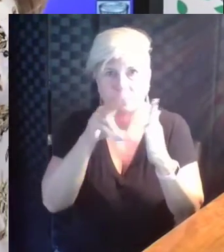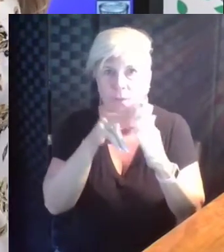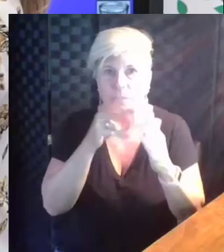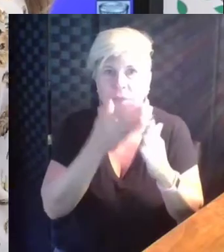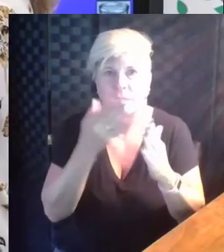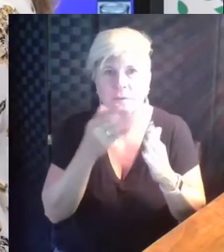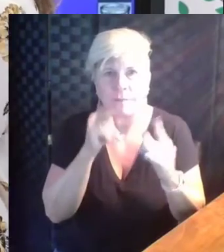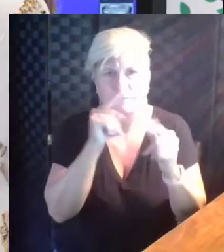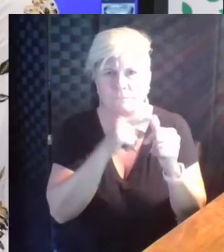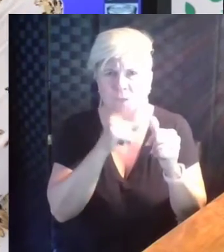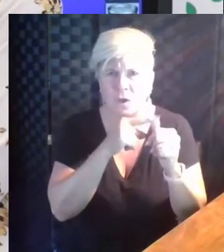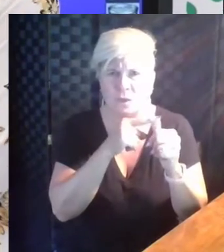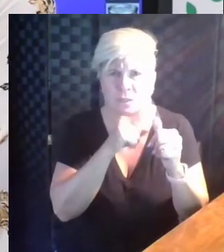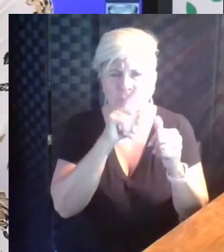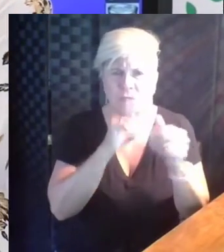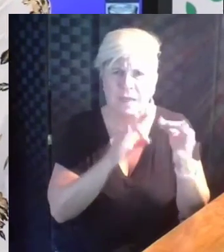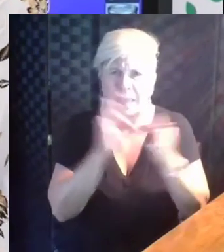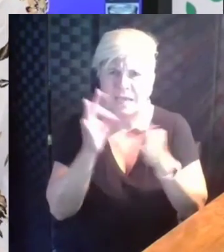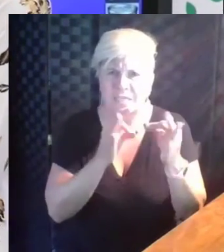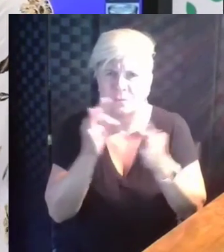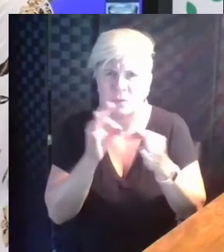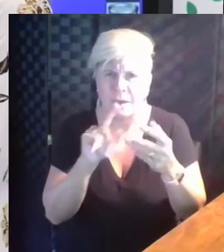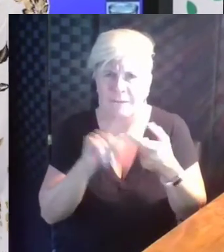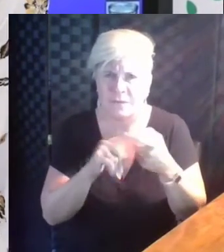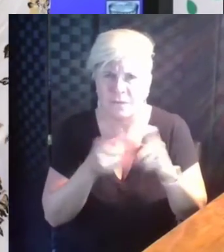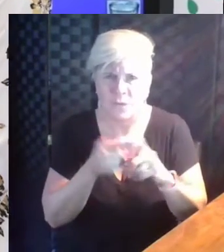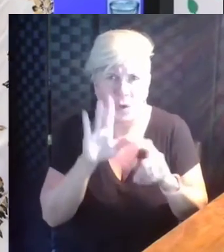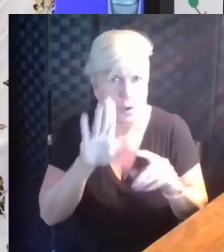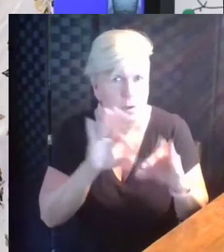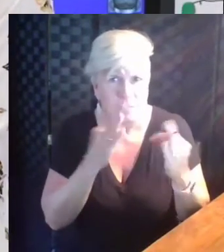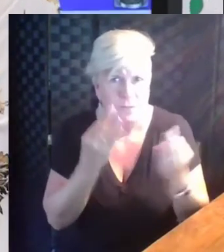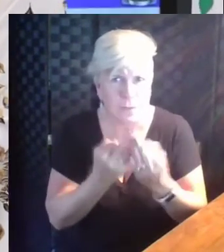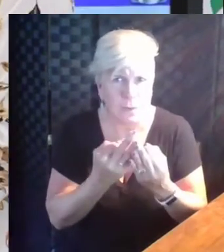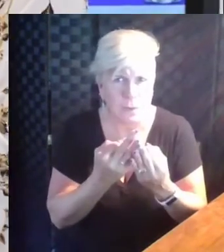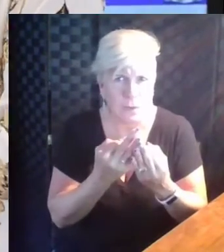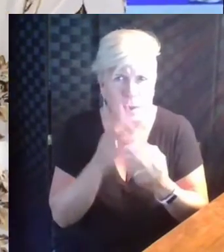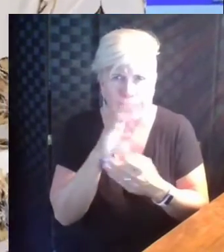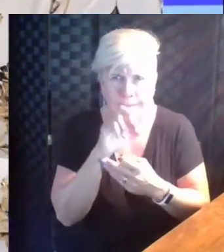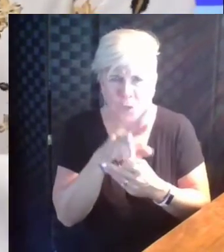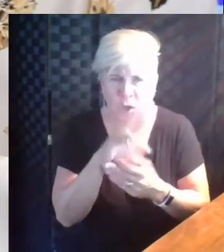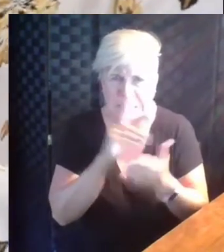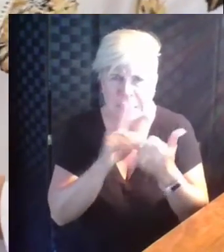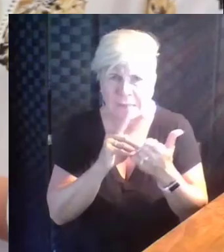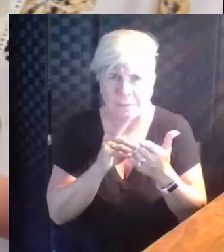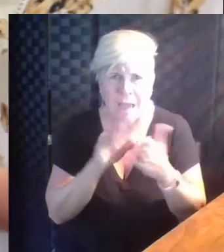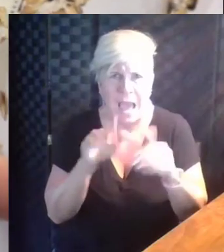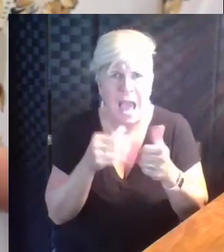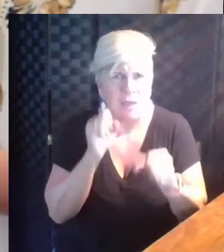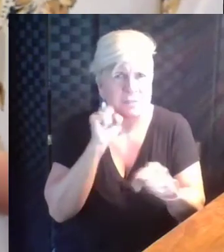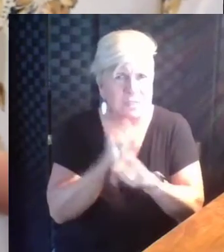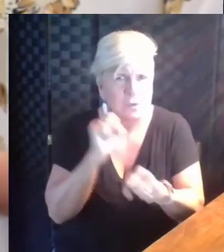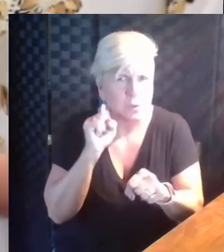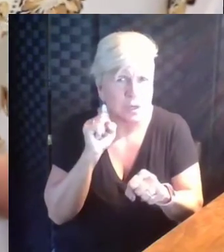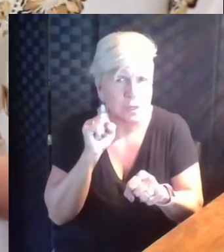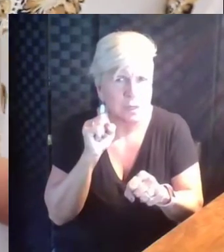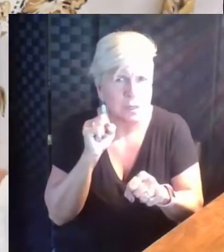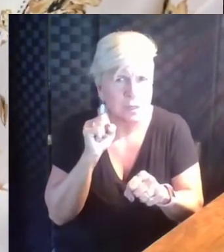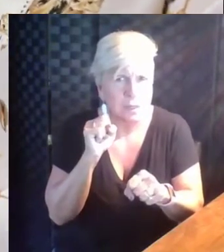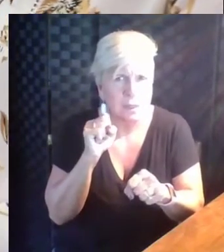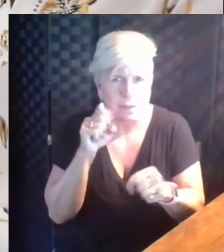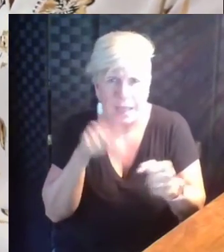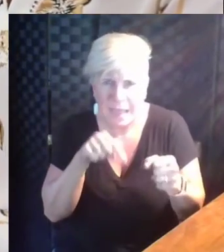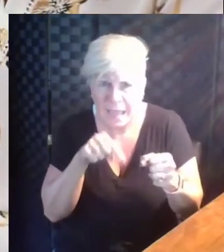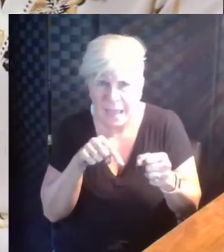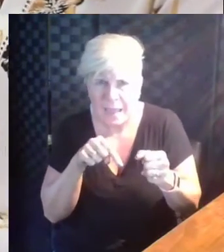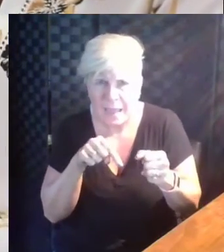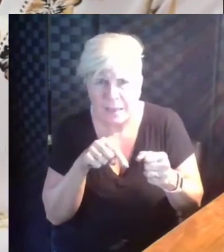couple of things. Well, first, you need to explain to your friends or your family, well, what is a bar diagram? How does it work?